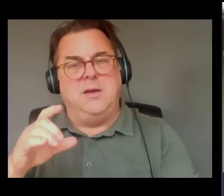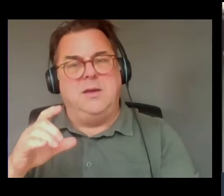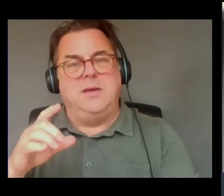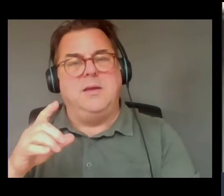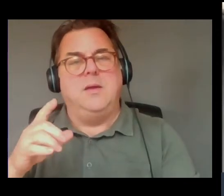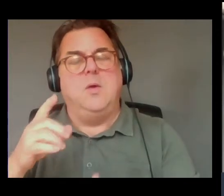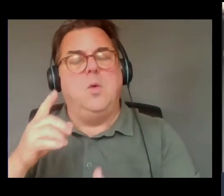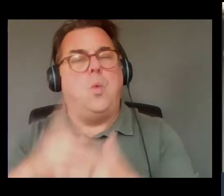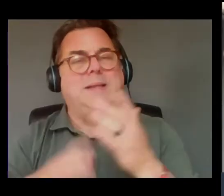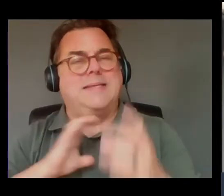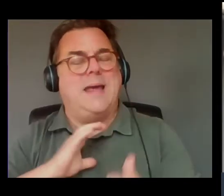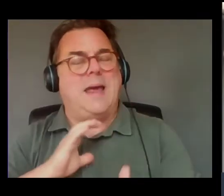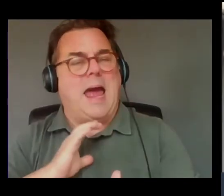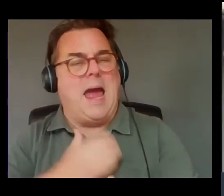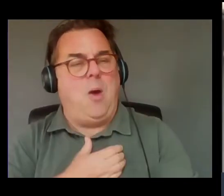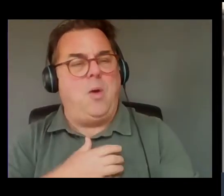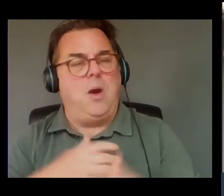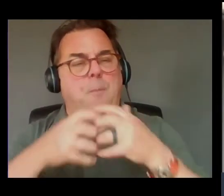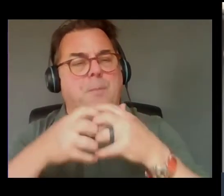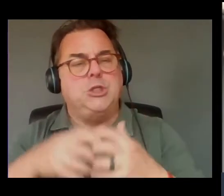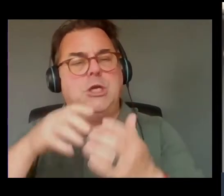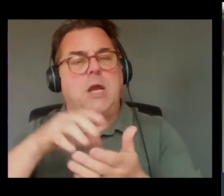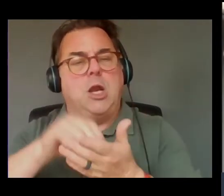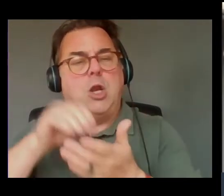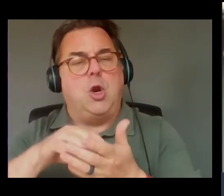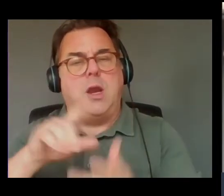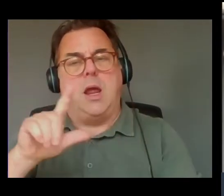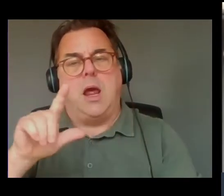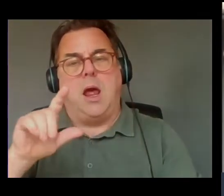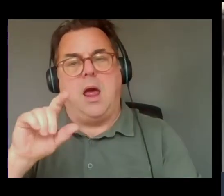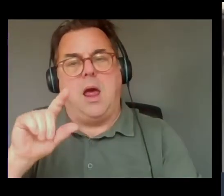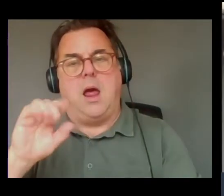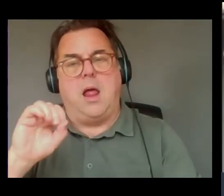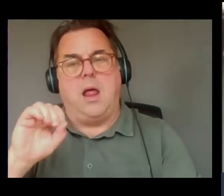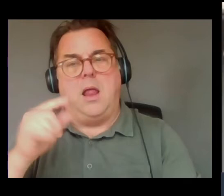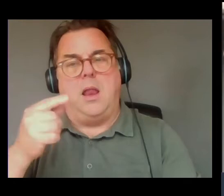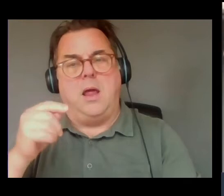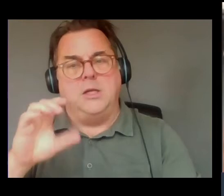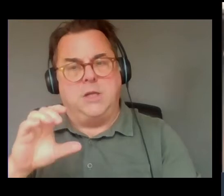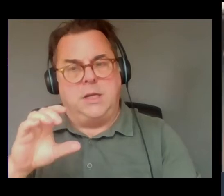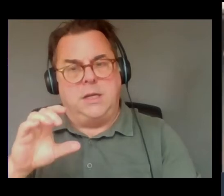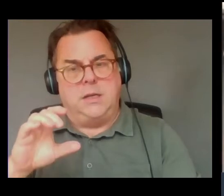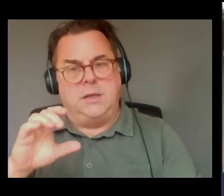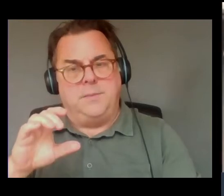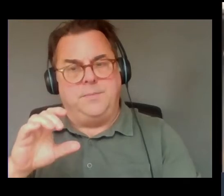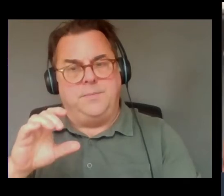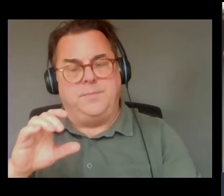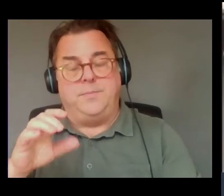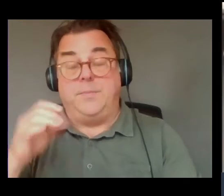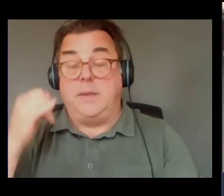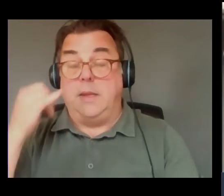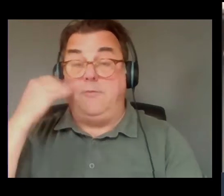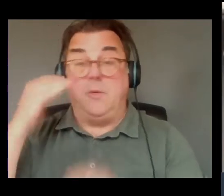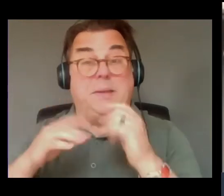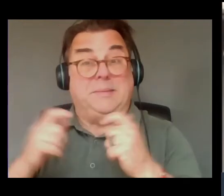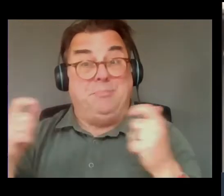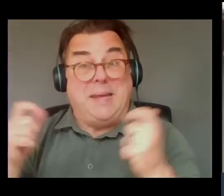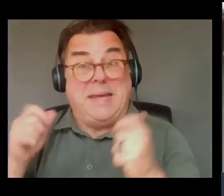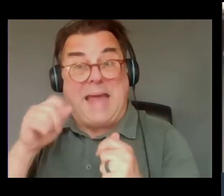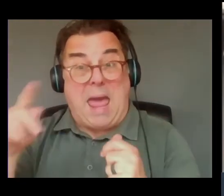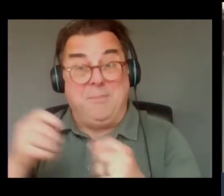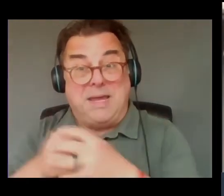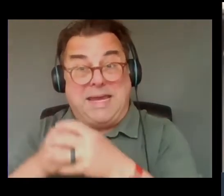logic, and for example. And when you're building a scalable application,